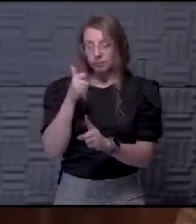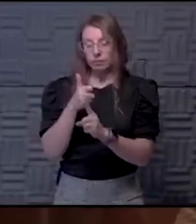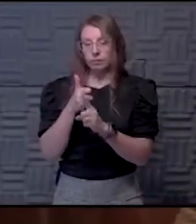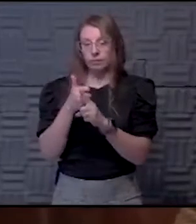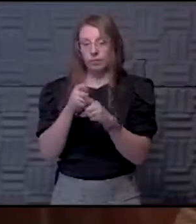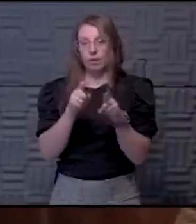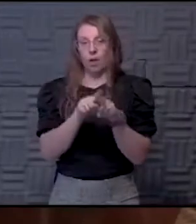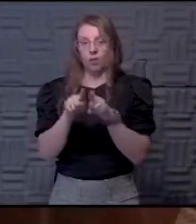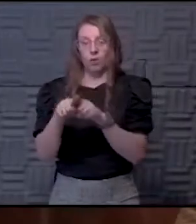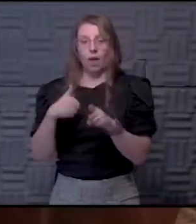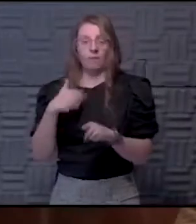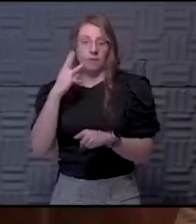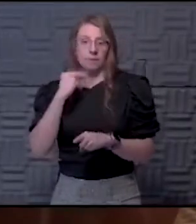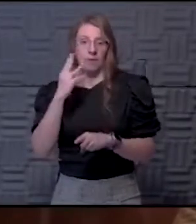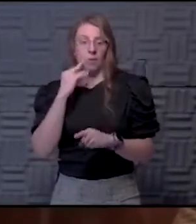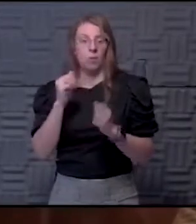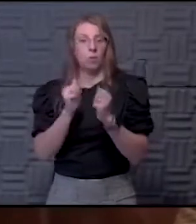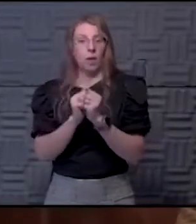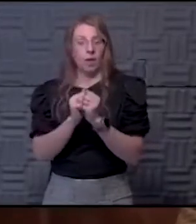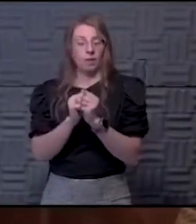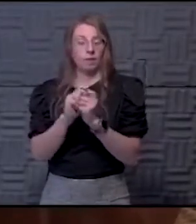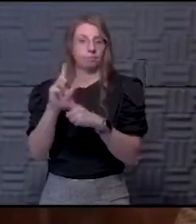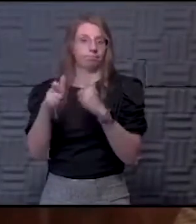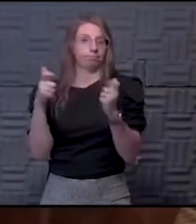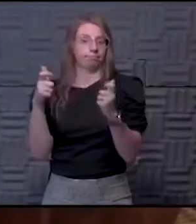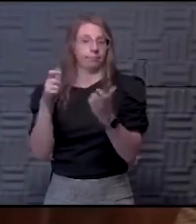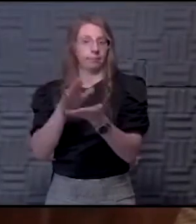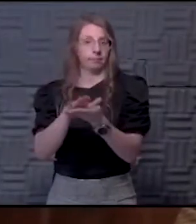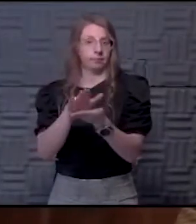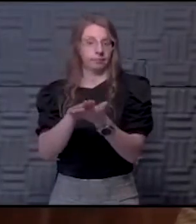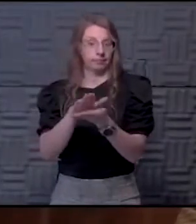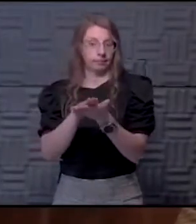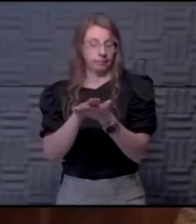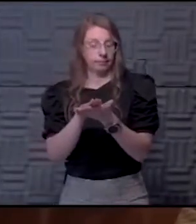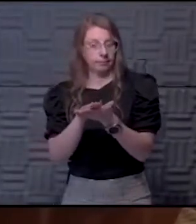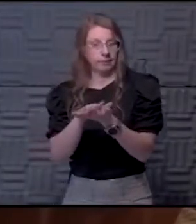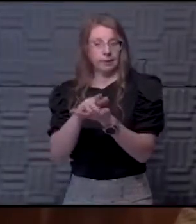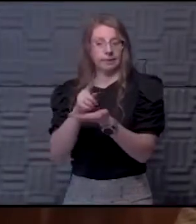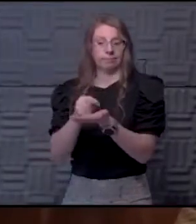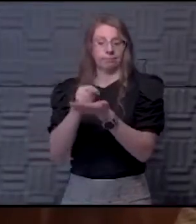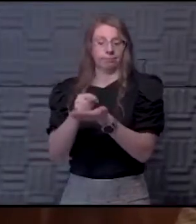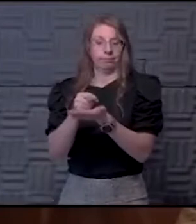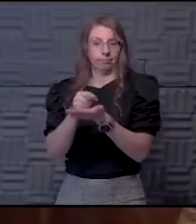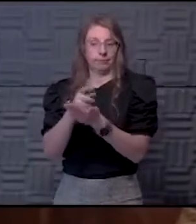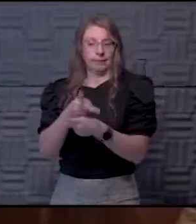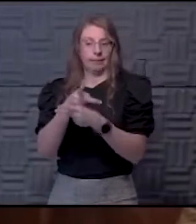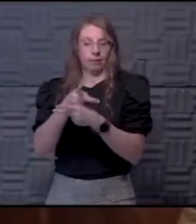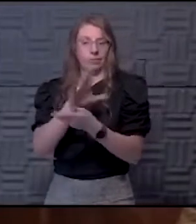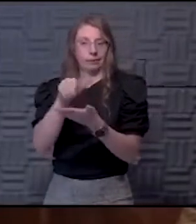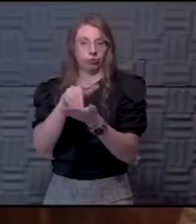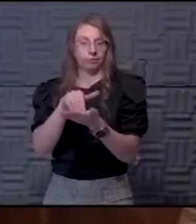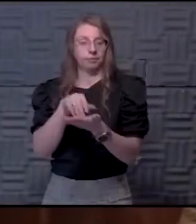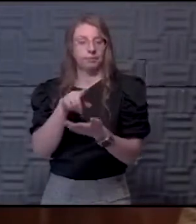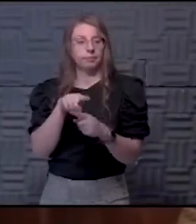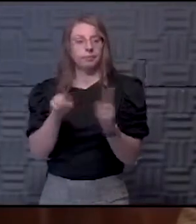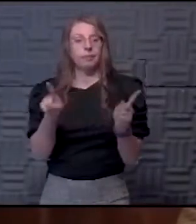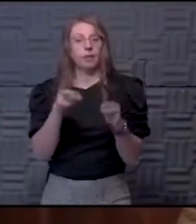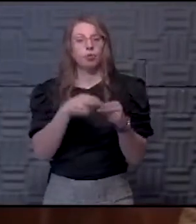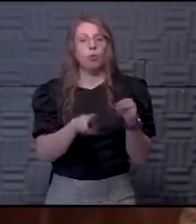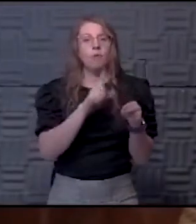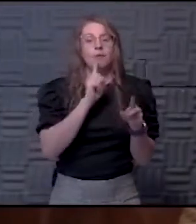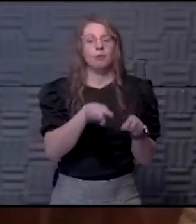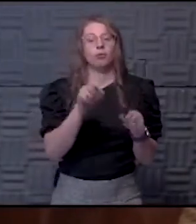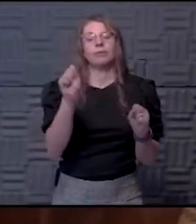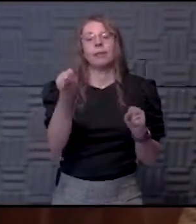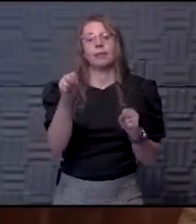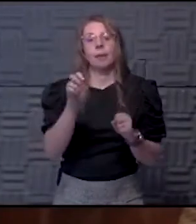also have the experience of a very large academic tertiary care center. But the short answer is yes, particularly